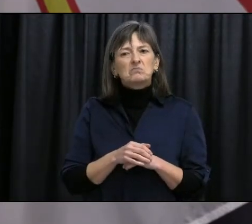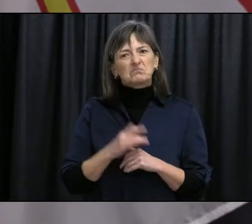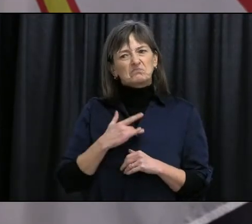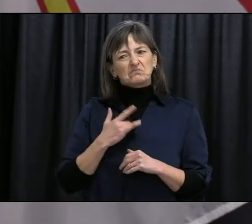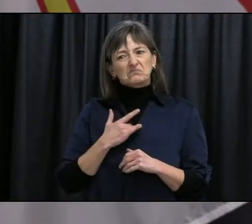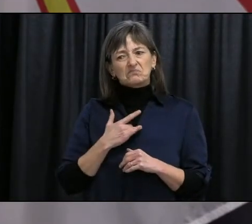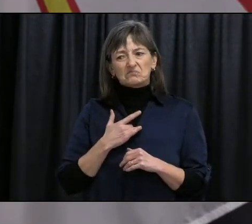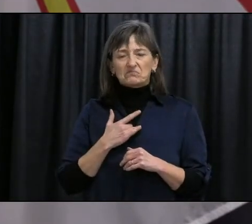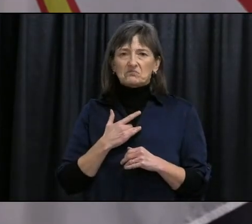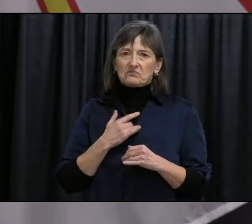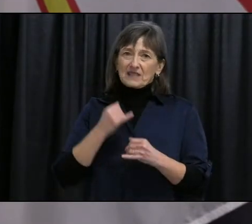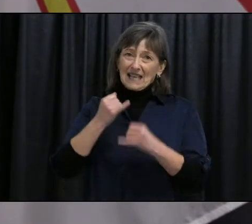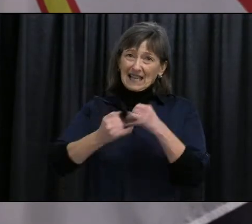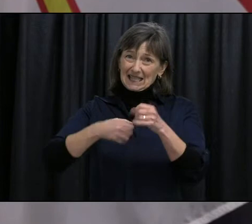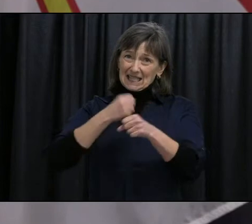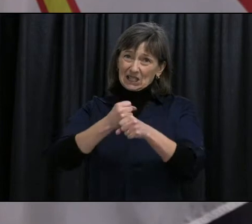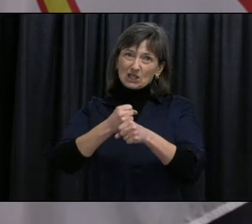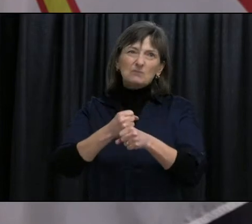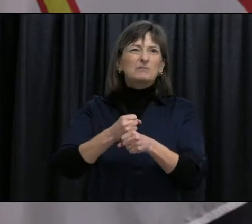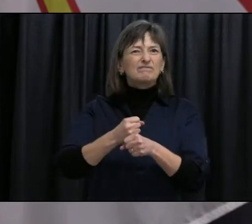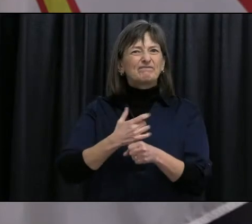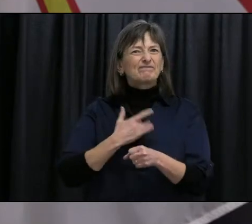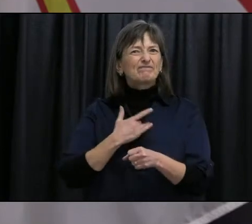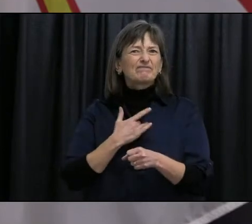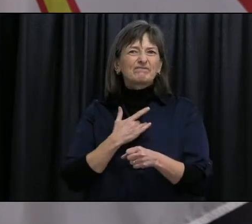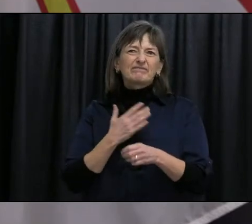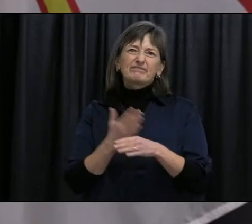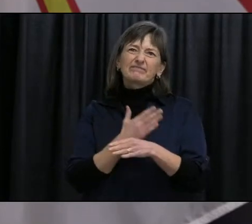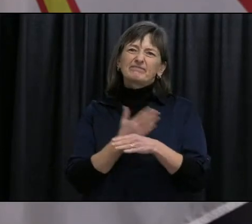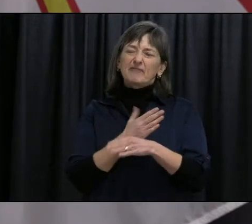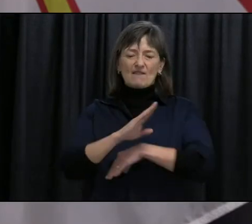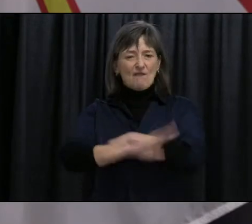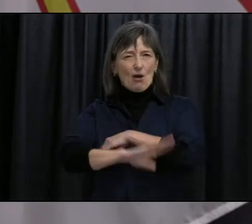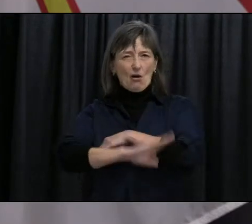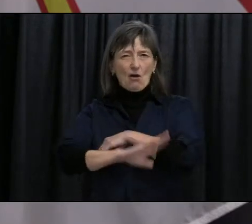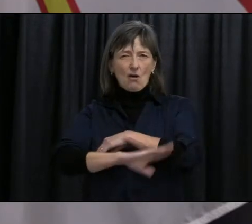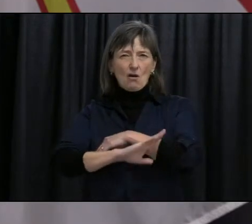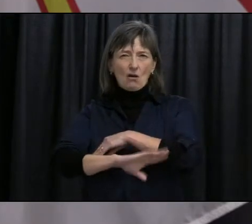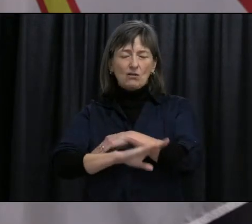certainly before the end of the year, likely by early to mid-fall.